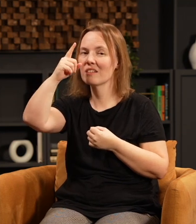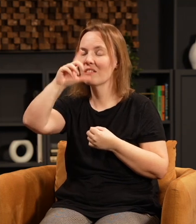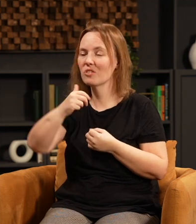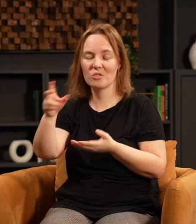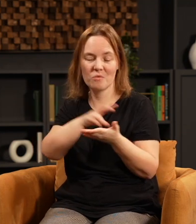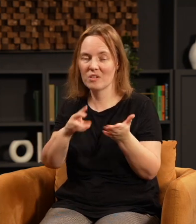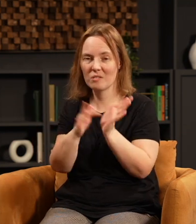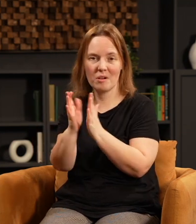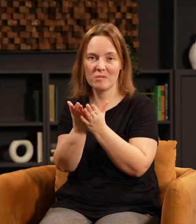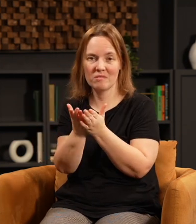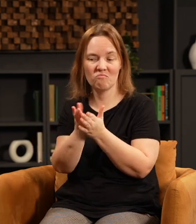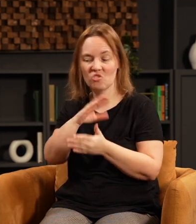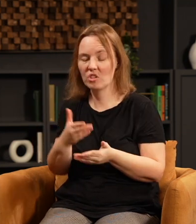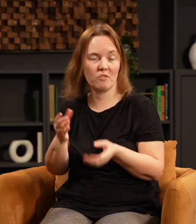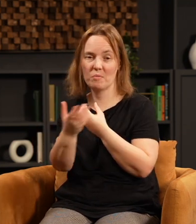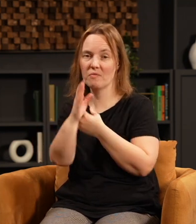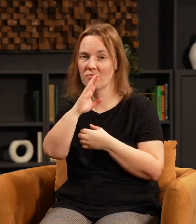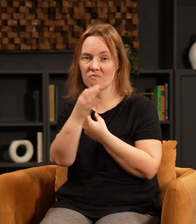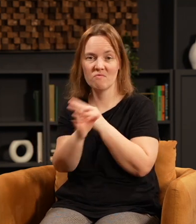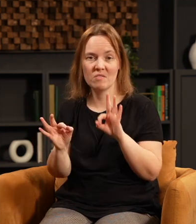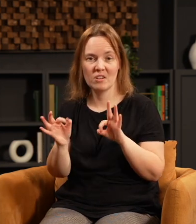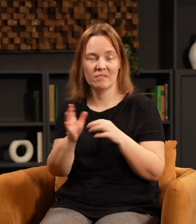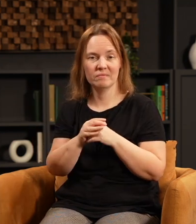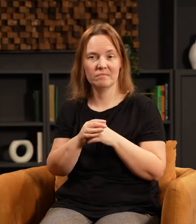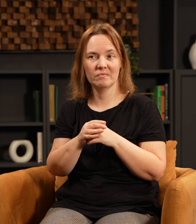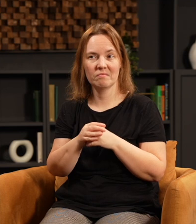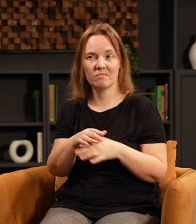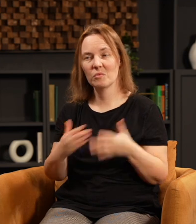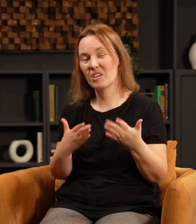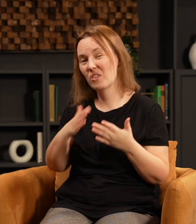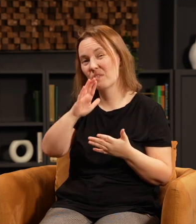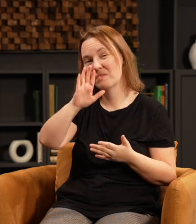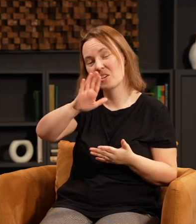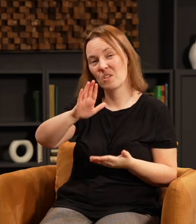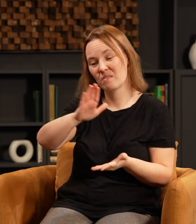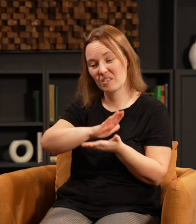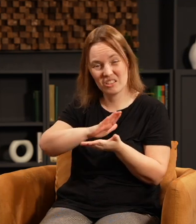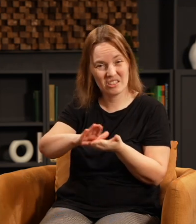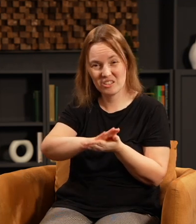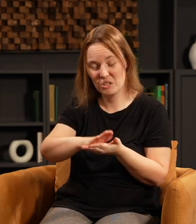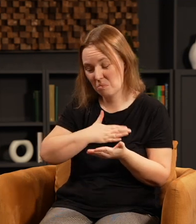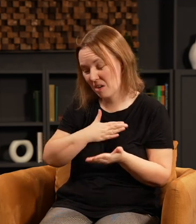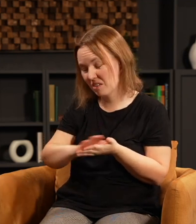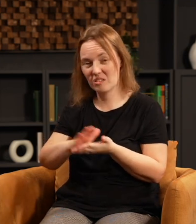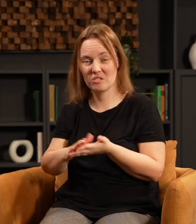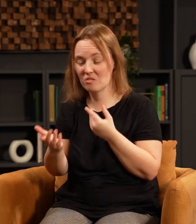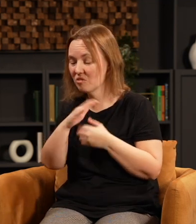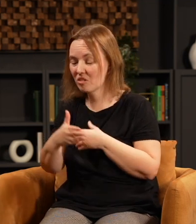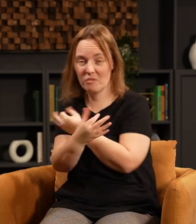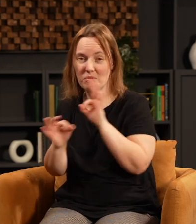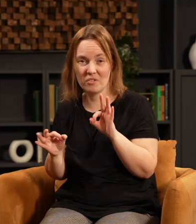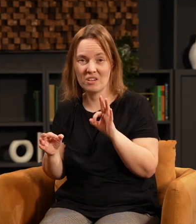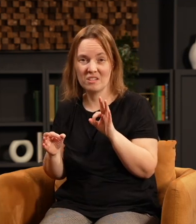never be free. It's that simple. Whatever your excuse or my excuse may be, You will never be free from bondage. It is only